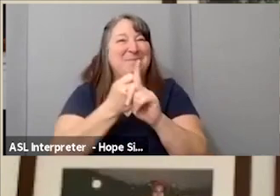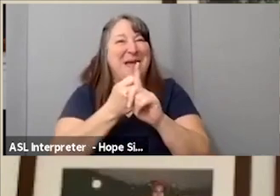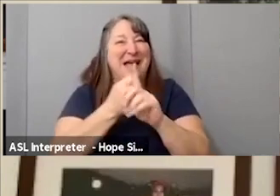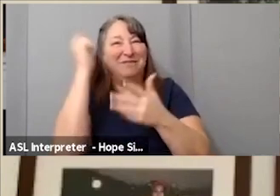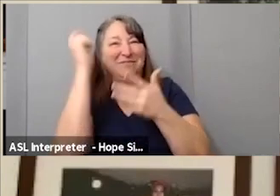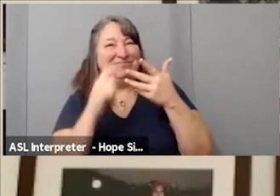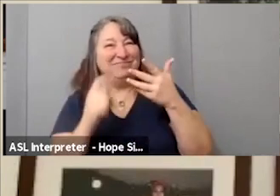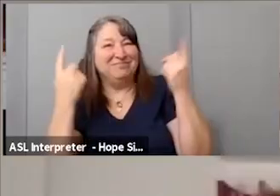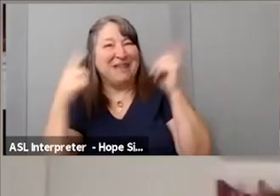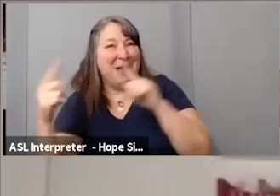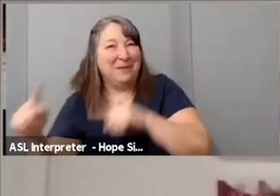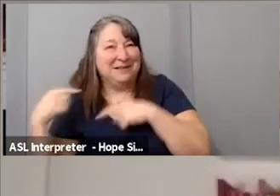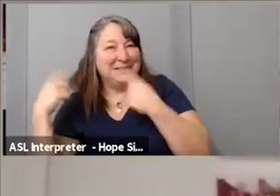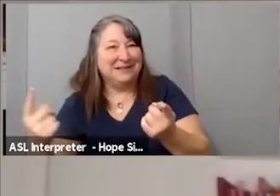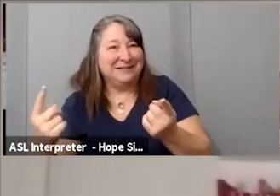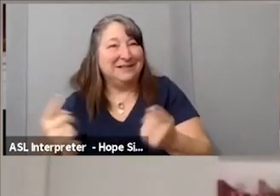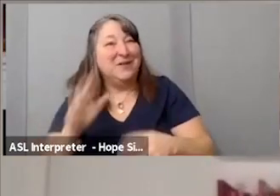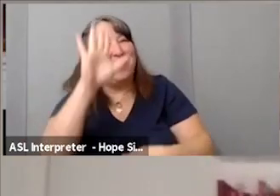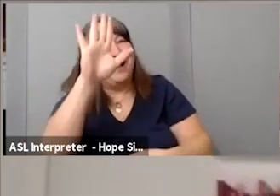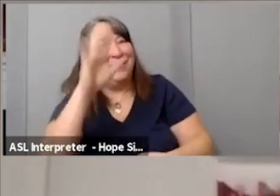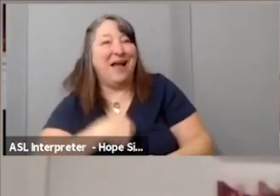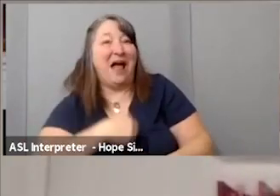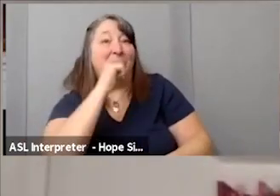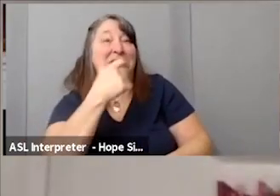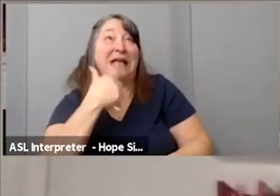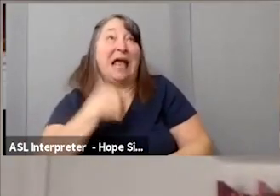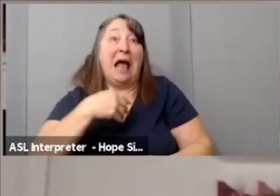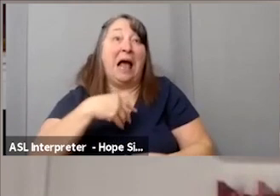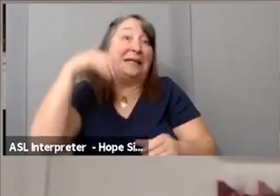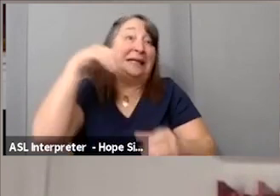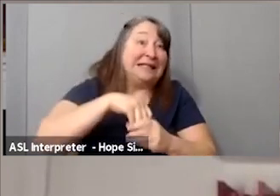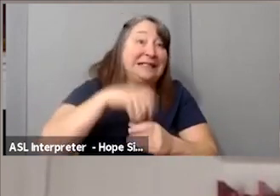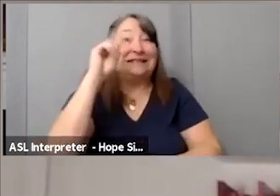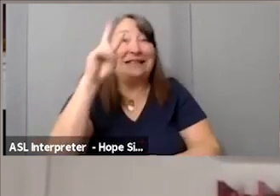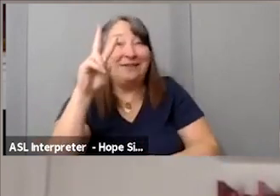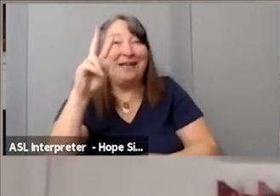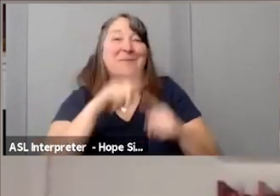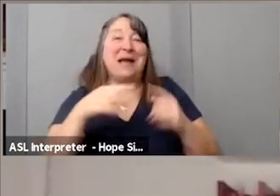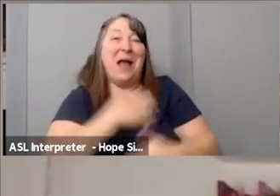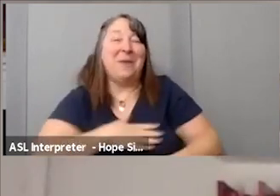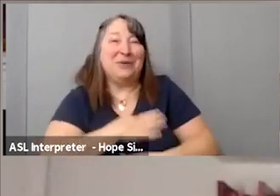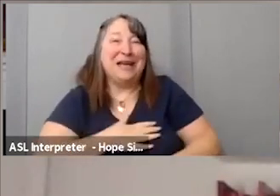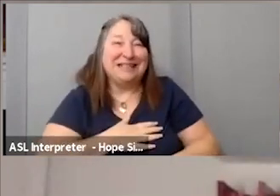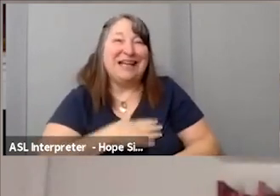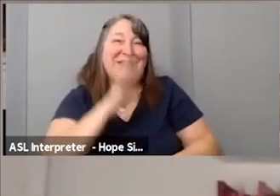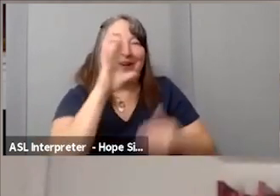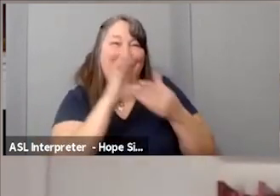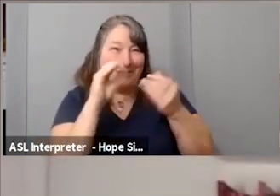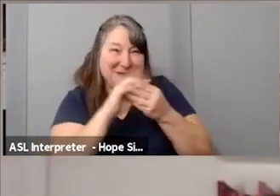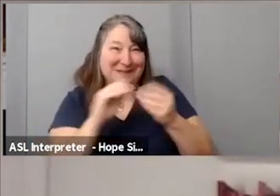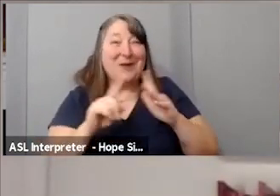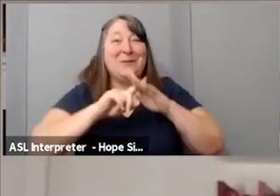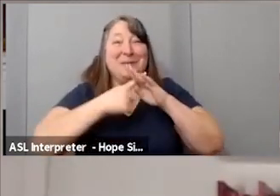things? I wouldn't go so far to say that I'm in TV, but I appreciate that. Okay, so beginning with